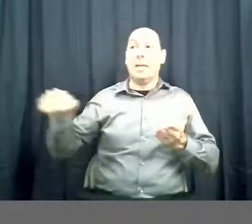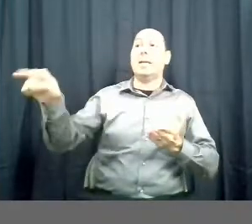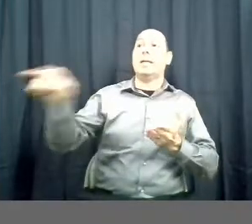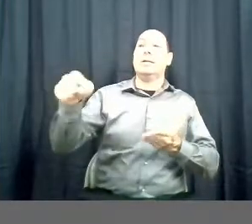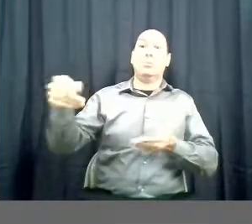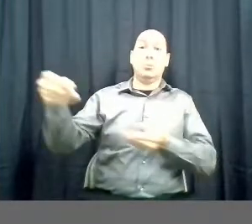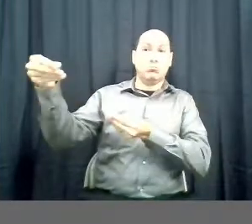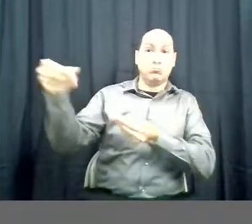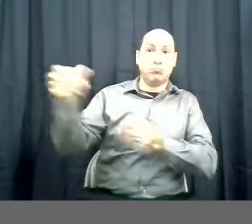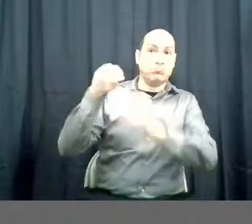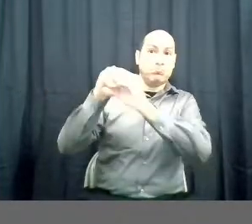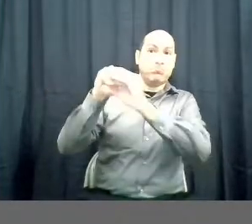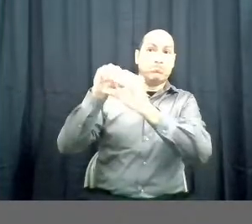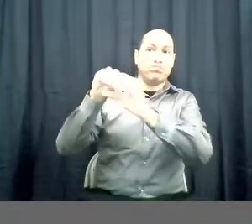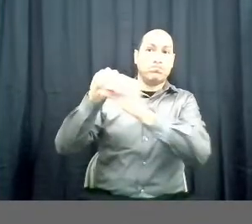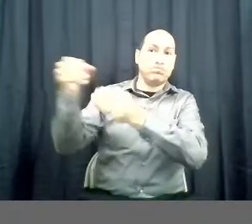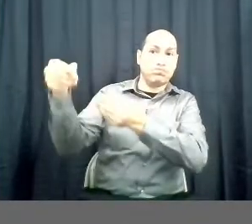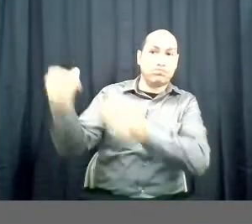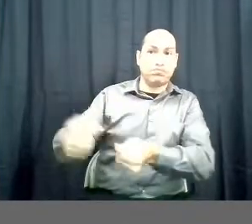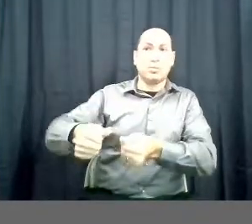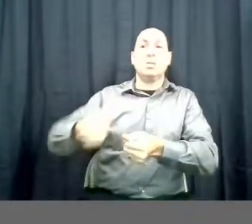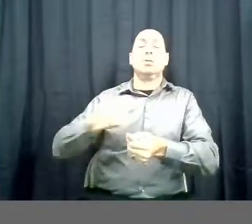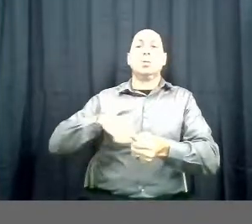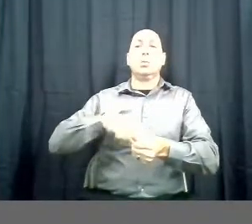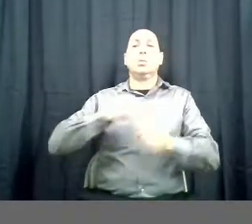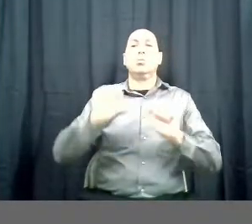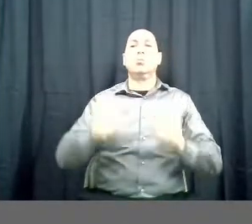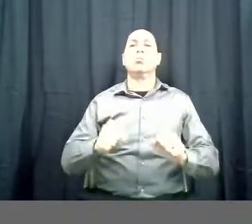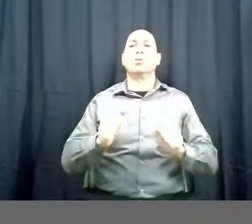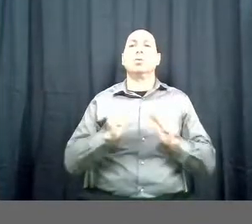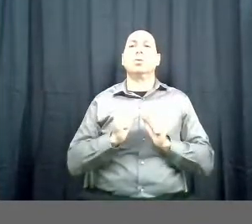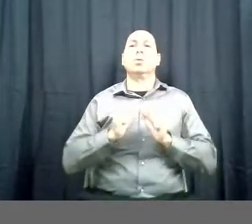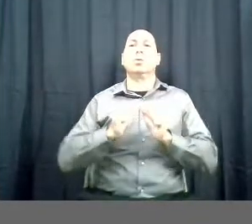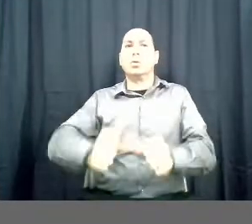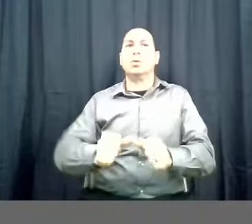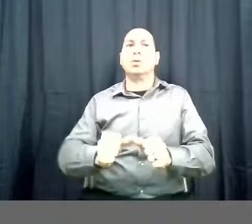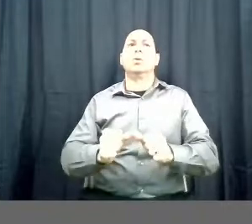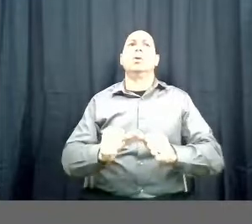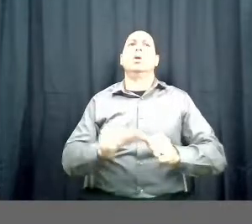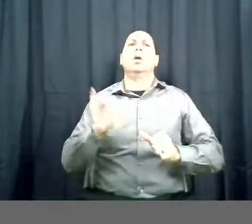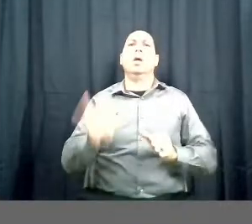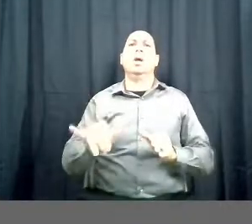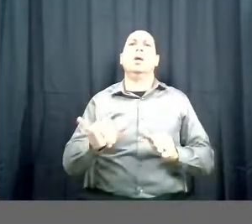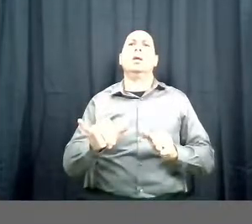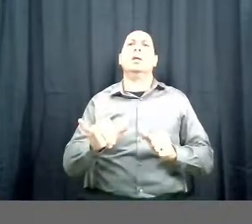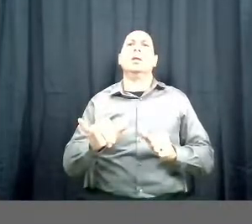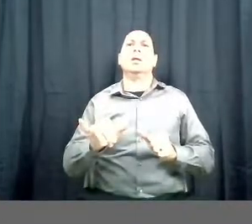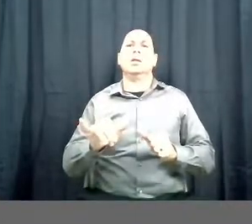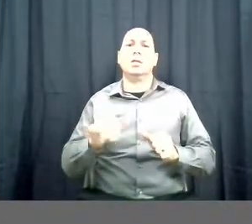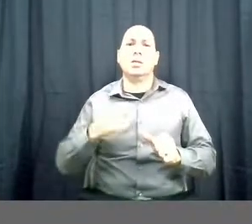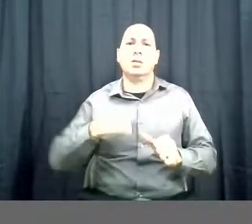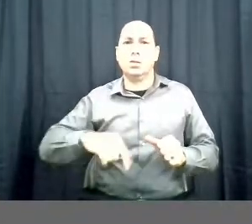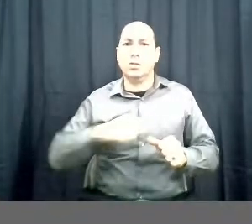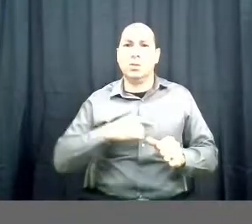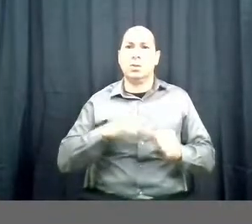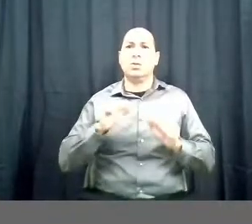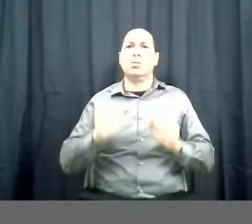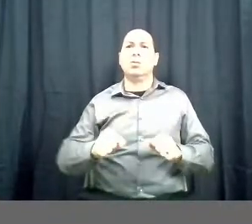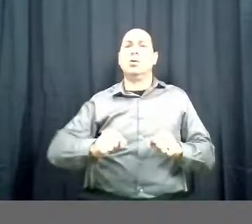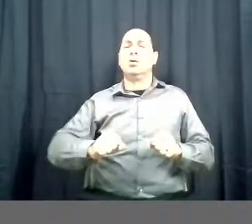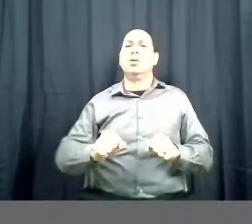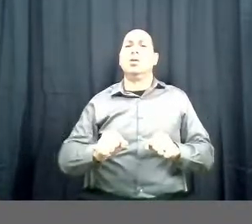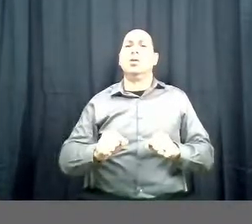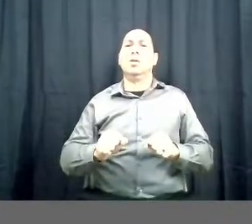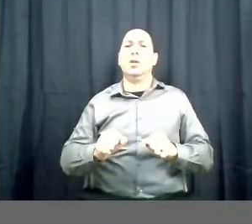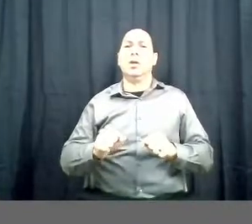bonds. Additionally, and subject to market conditions, the refunding bonds are expected to amortize in a similar manner as the bonds being